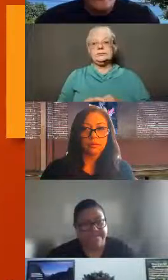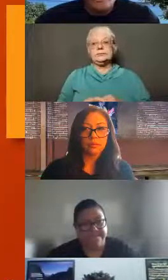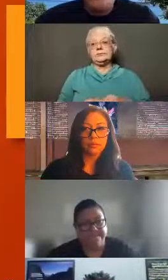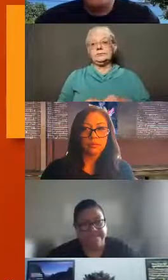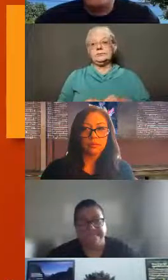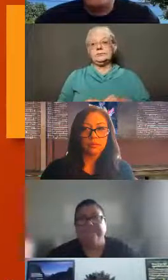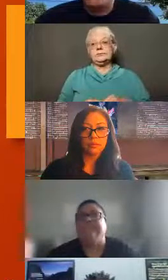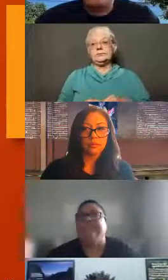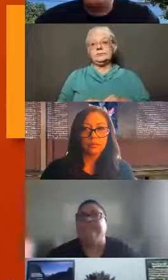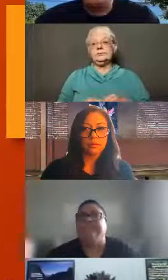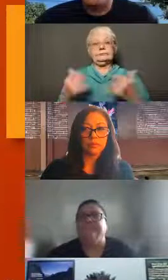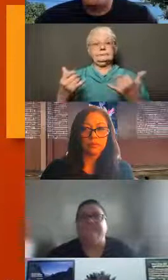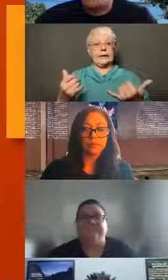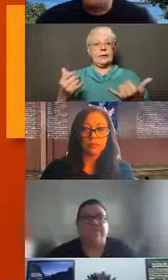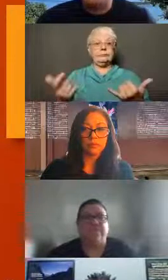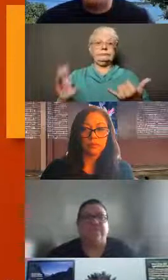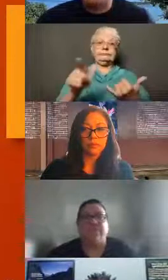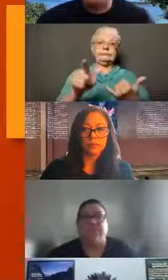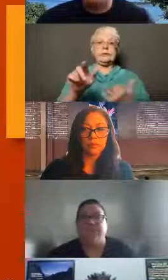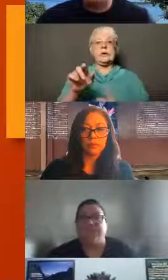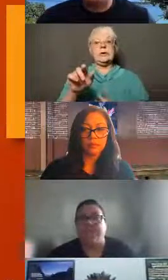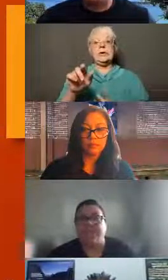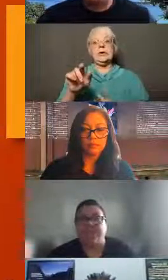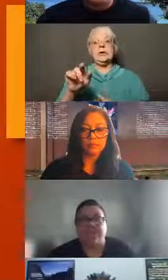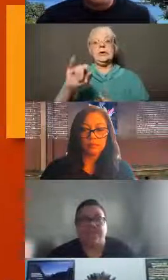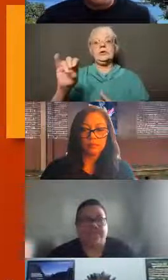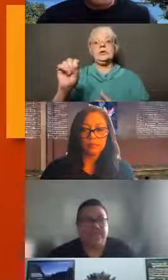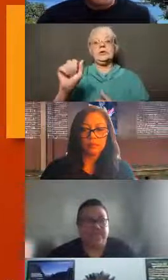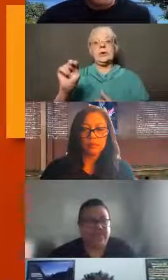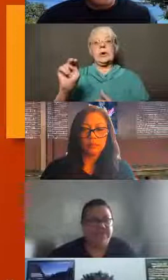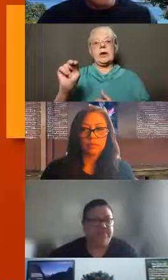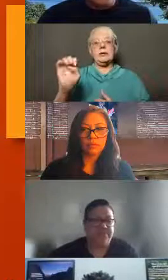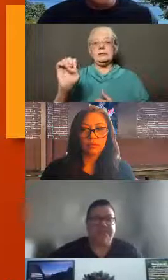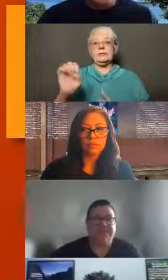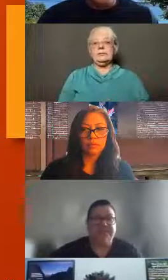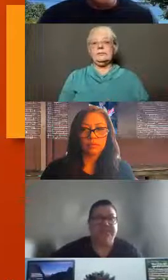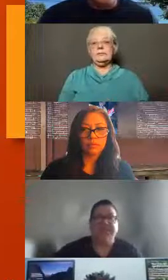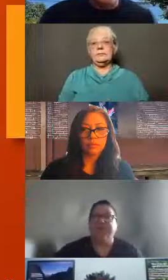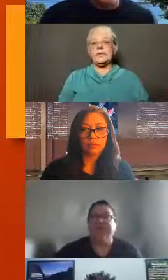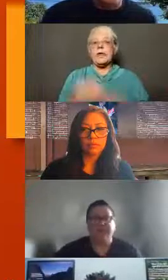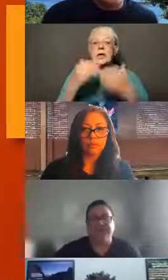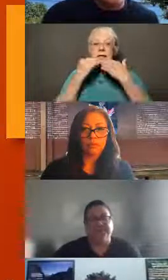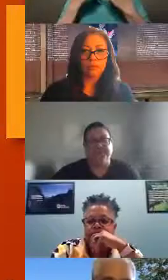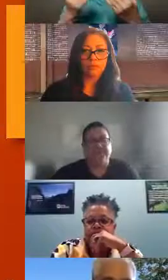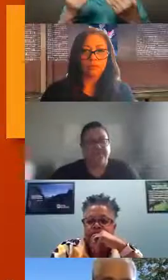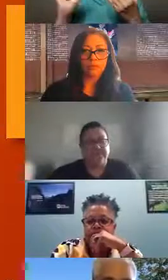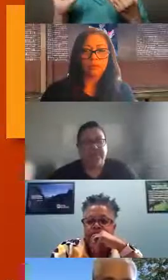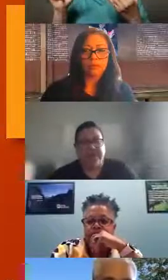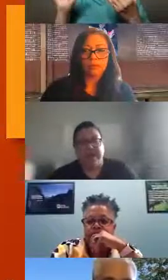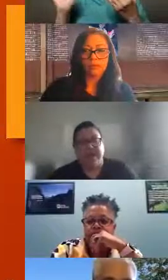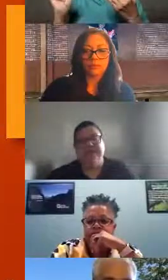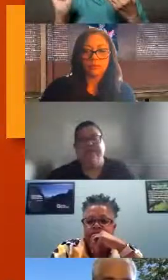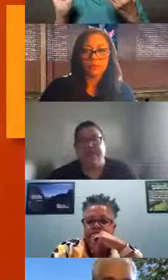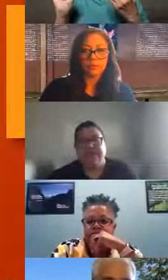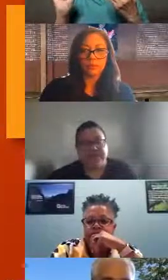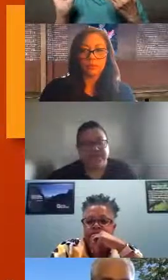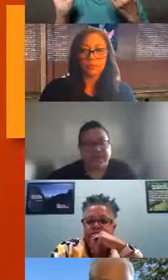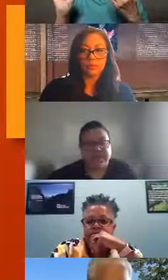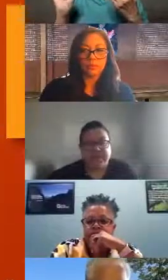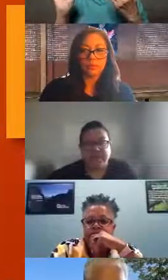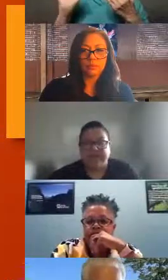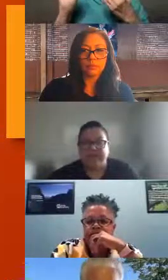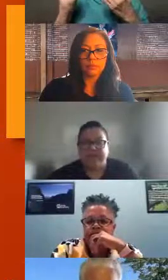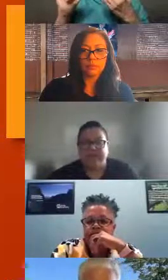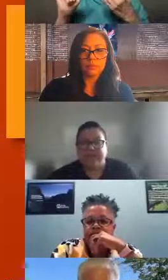With that, I'll turn it back over to Joanne. Thank you so much, Alan. Amity